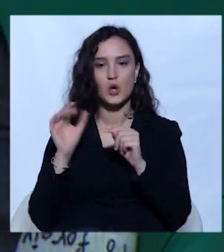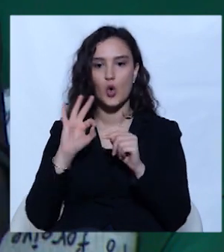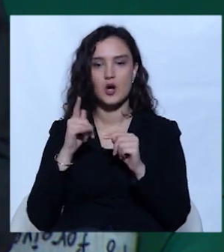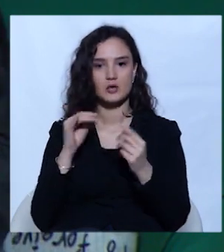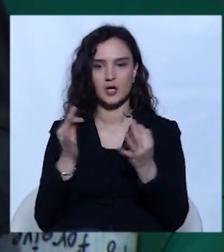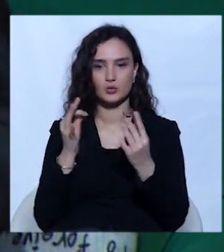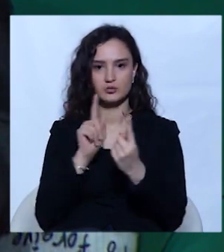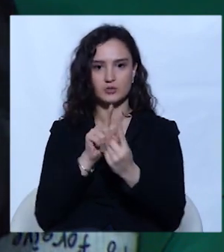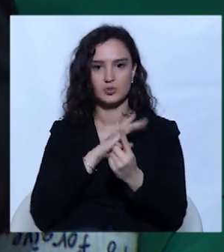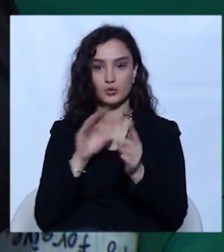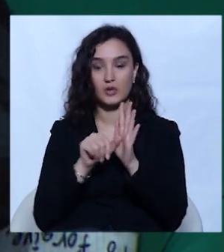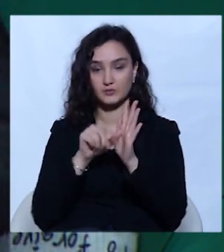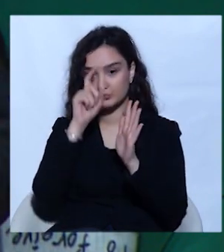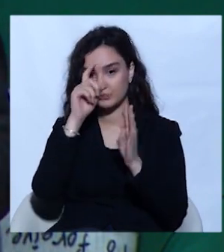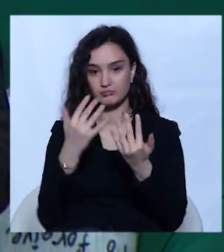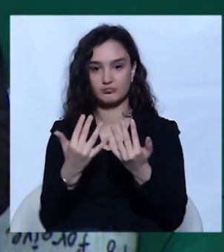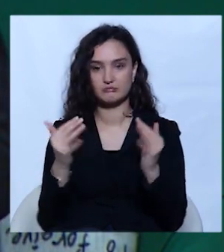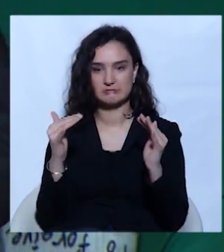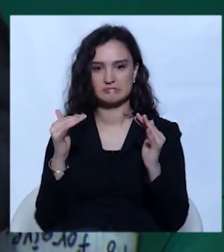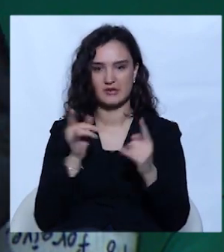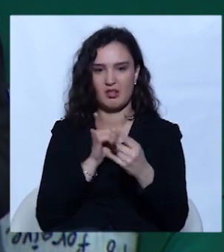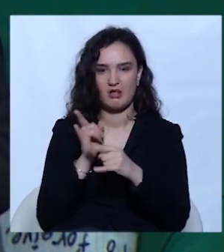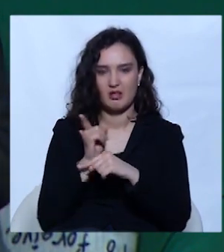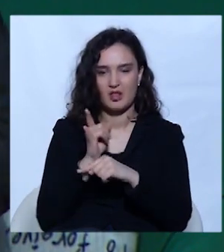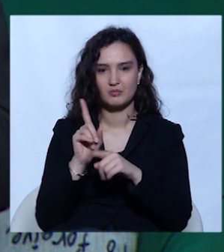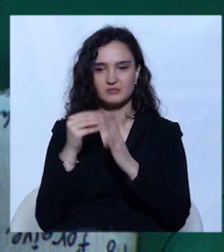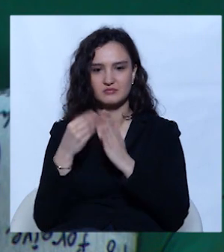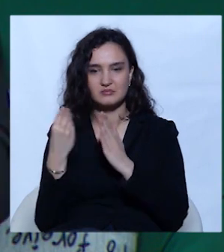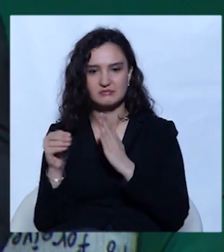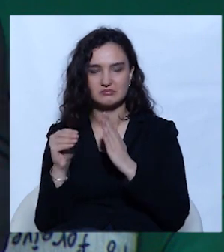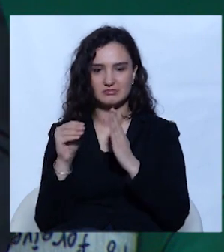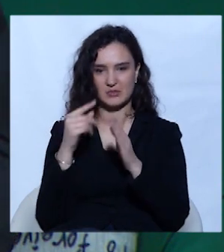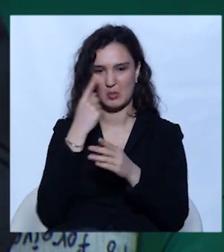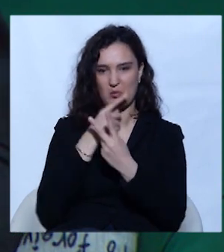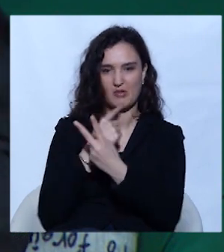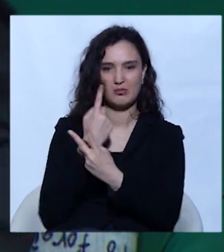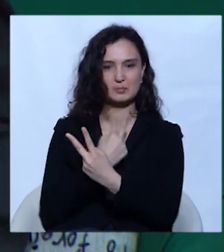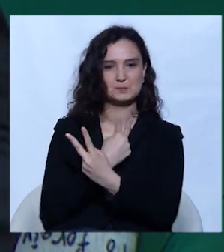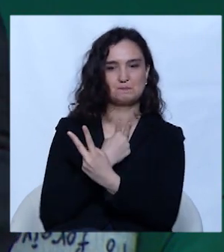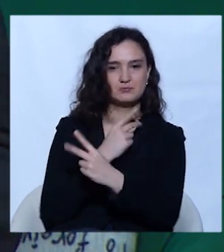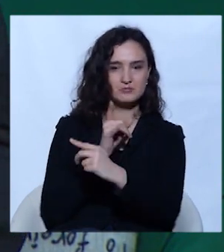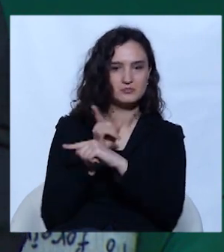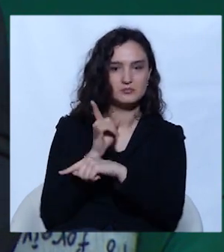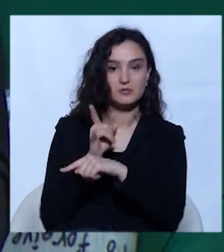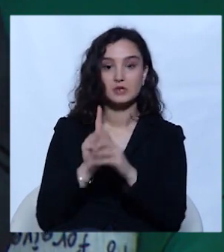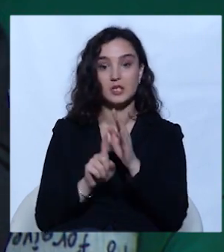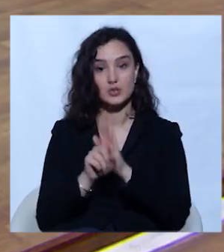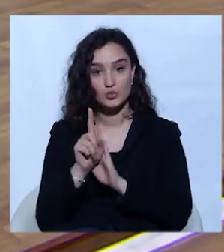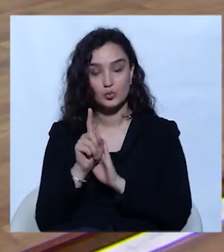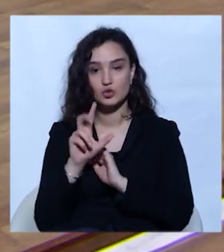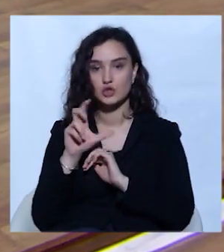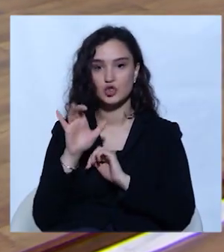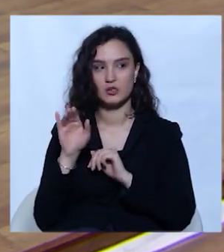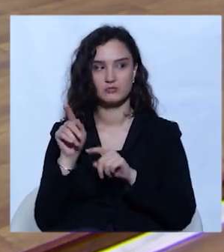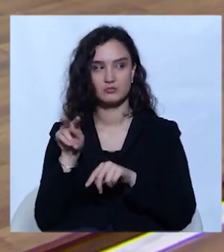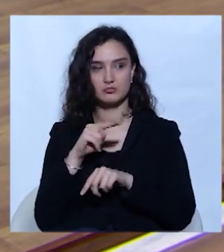before. And these six older boys are really horrible to him. They start calling him a freak, look at you, all this sort of stuff. So Jack goes